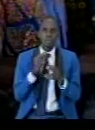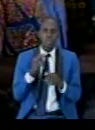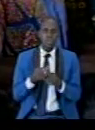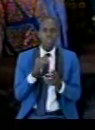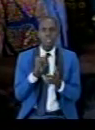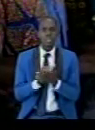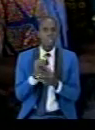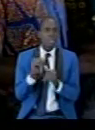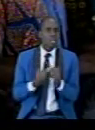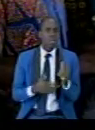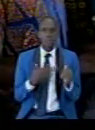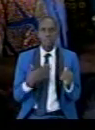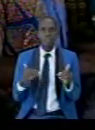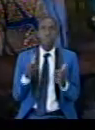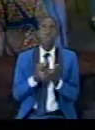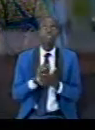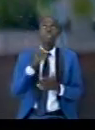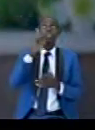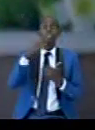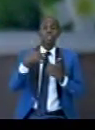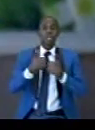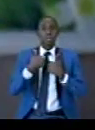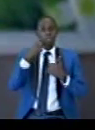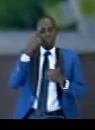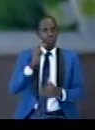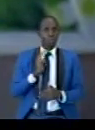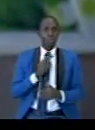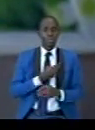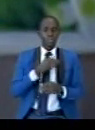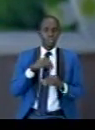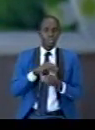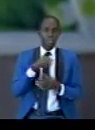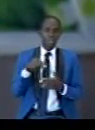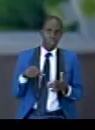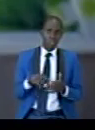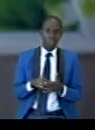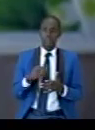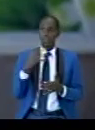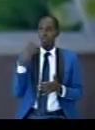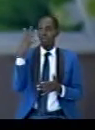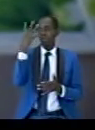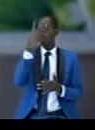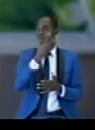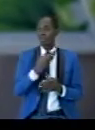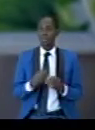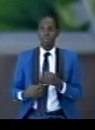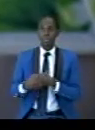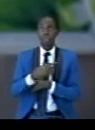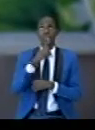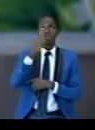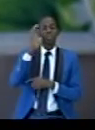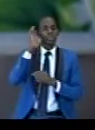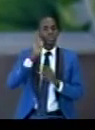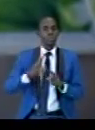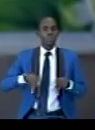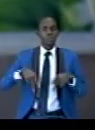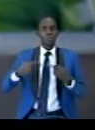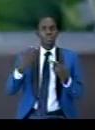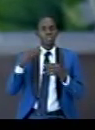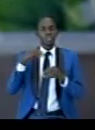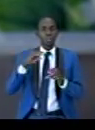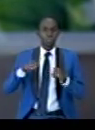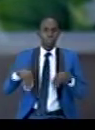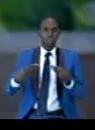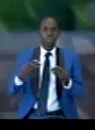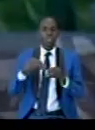everything he has for us in this beautiful day, he will provide in every life in